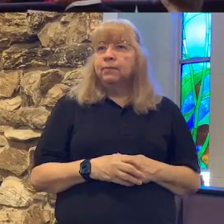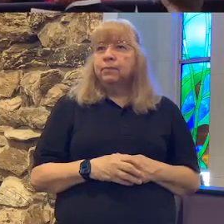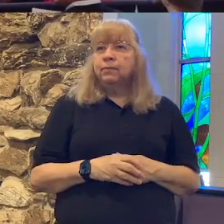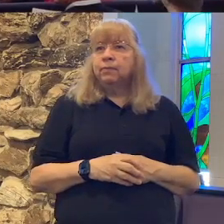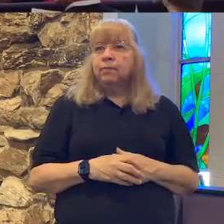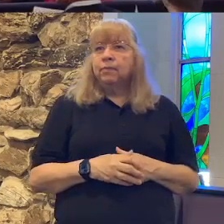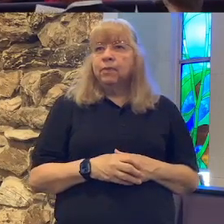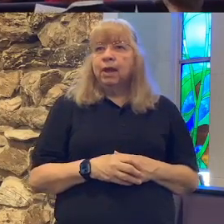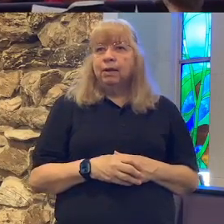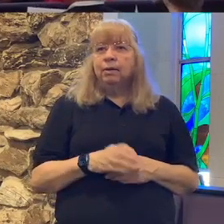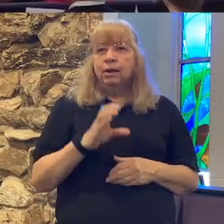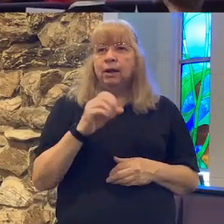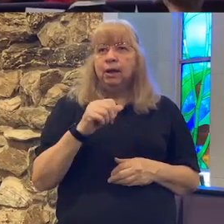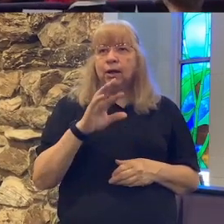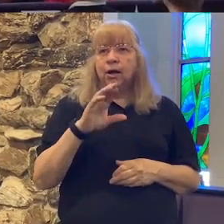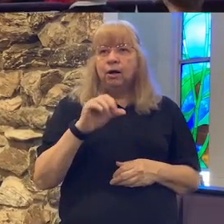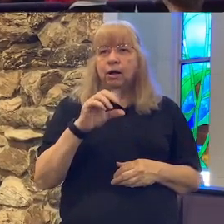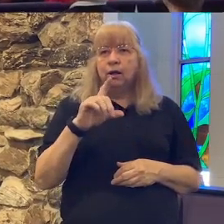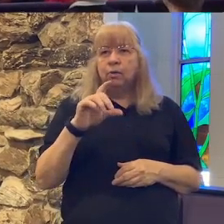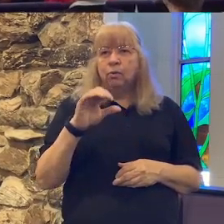too, don't you?